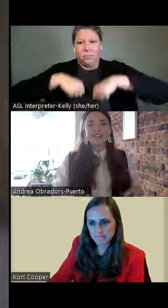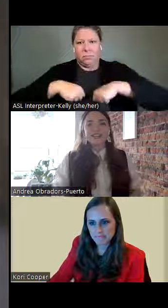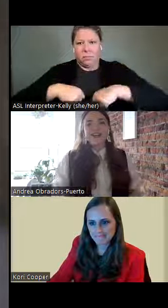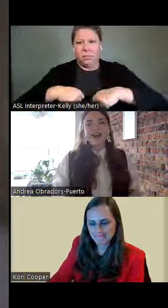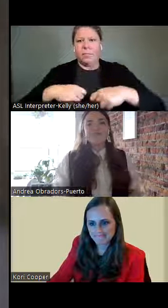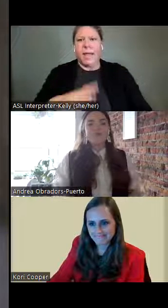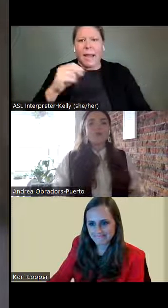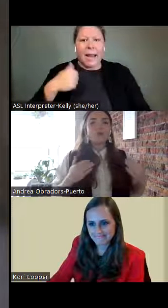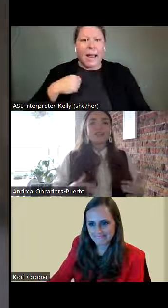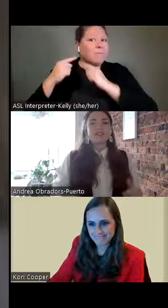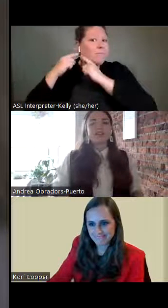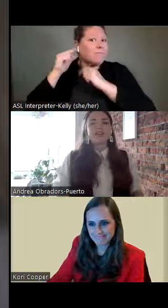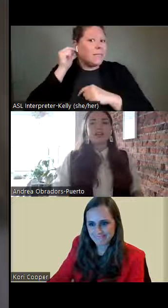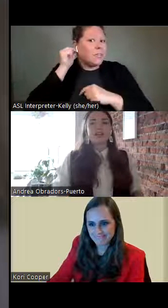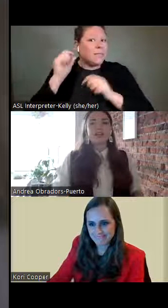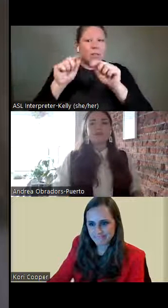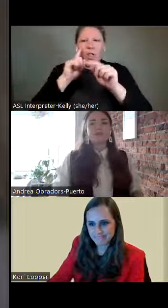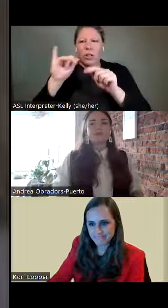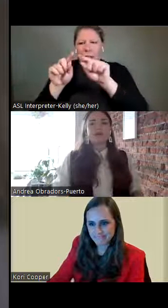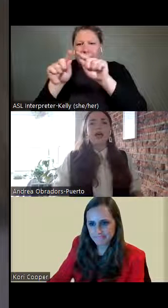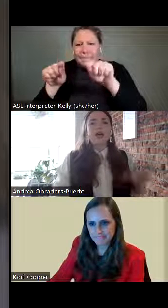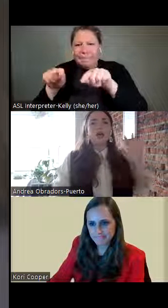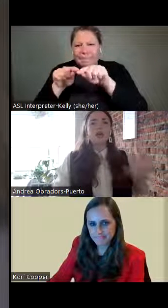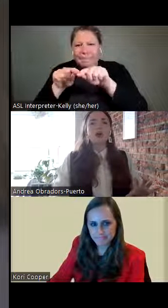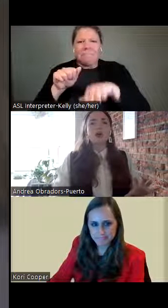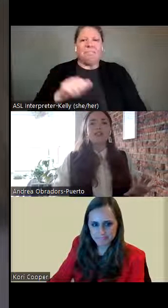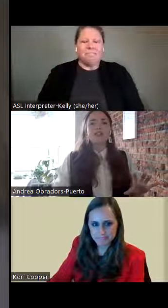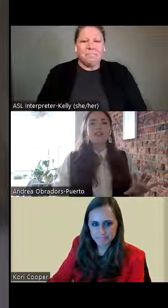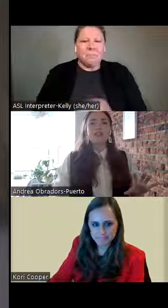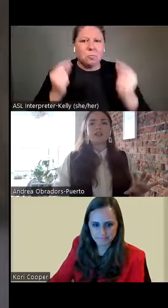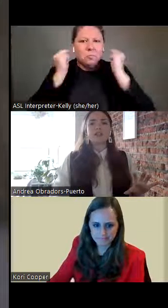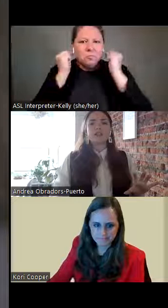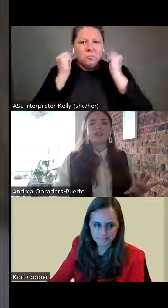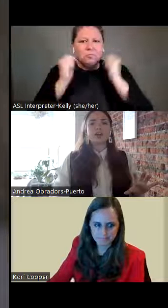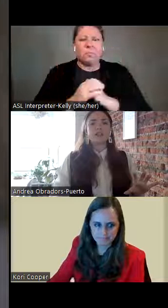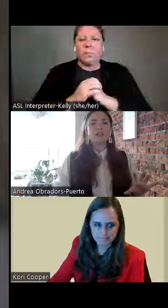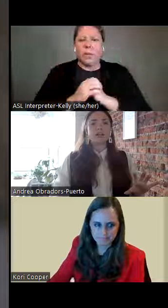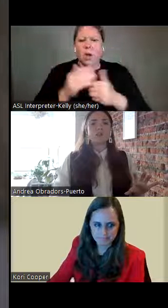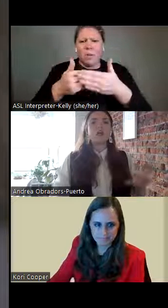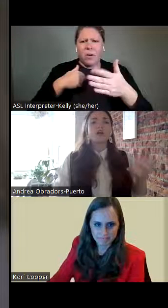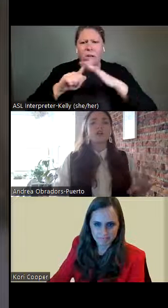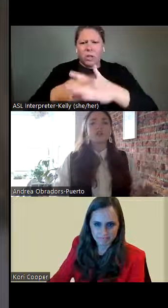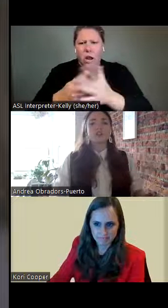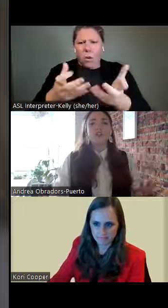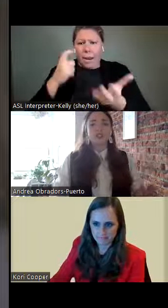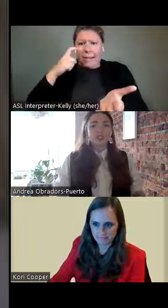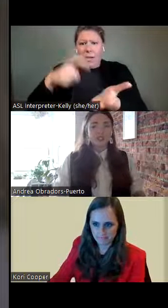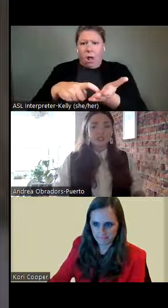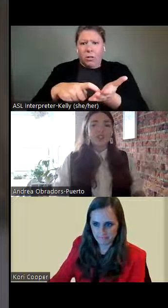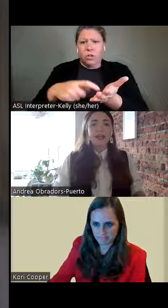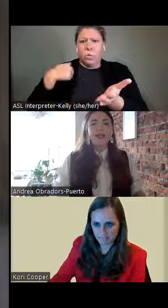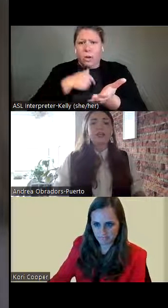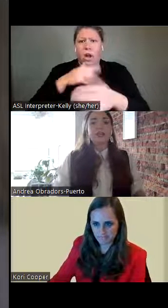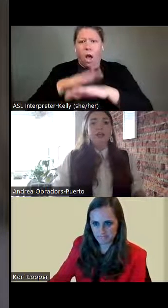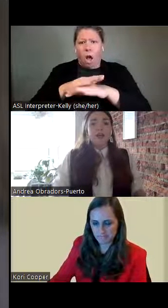earrings. Before we get started, I want to pause for a second to acknowledge that we are on the